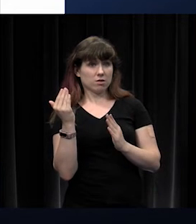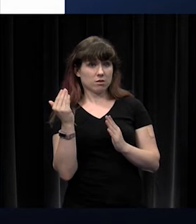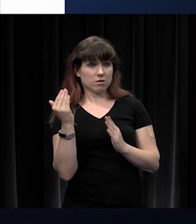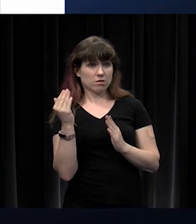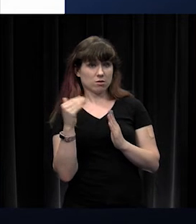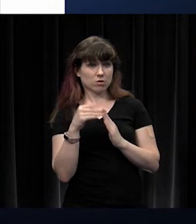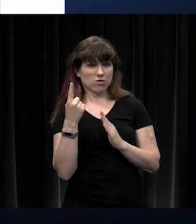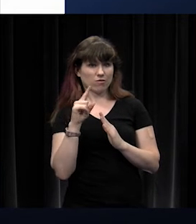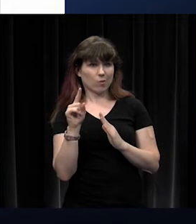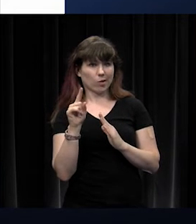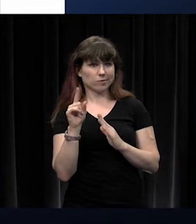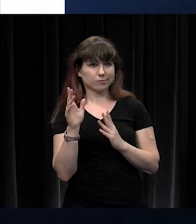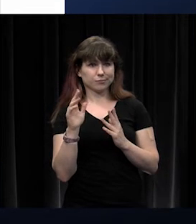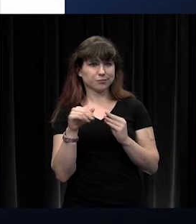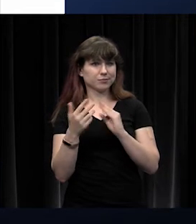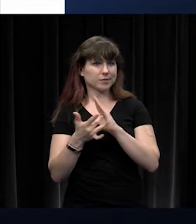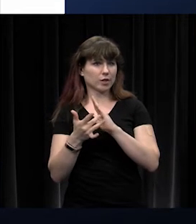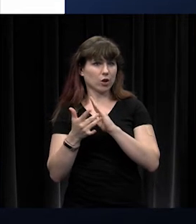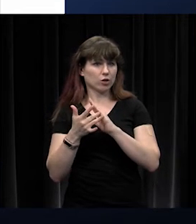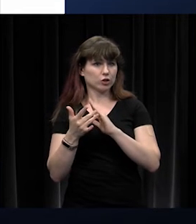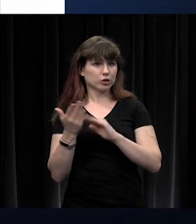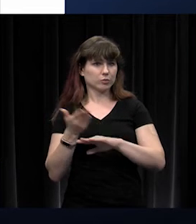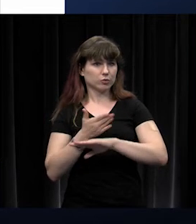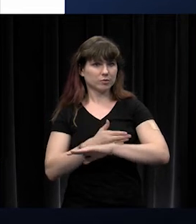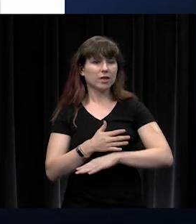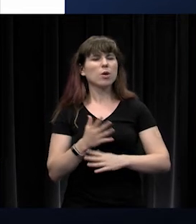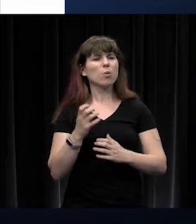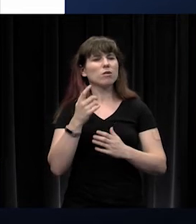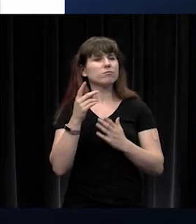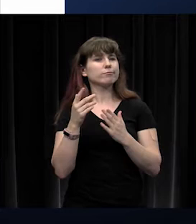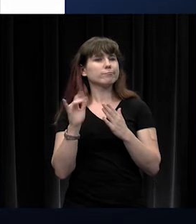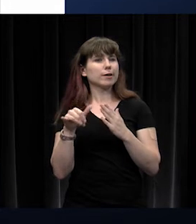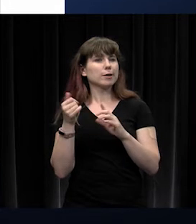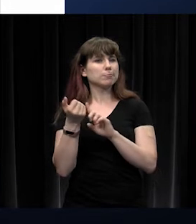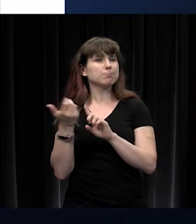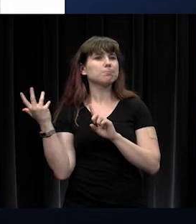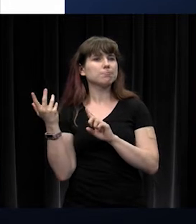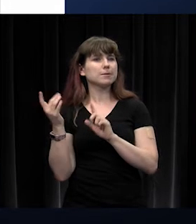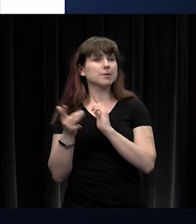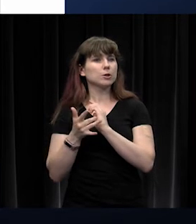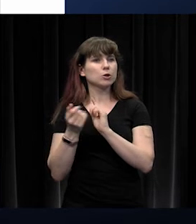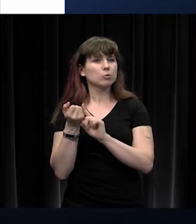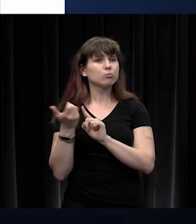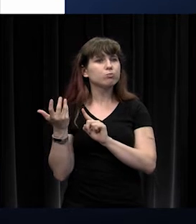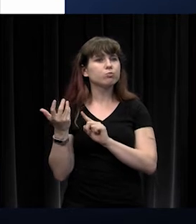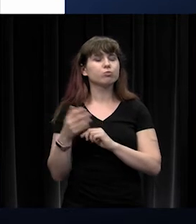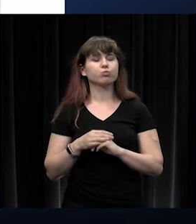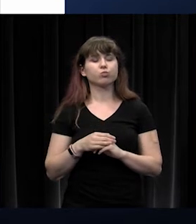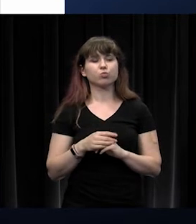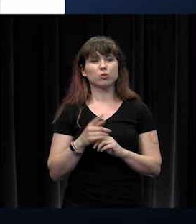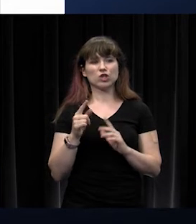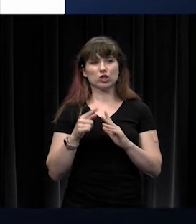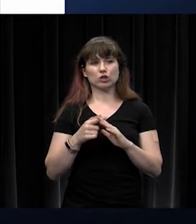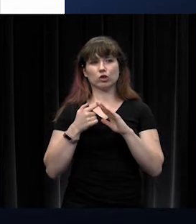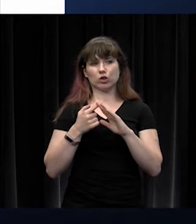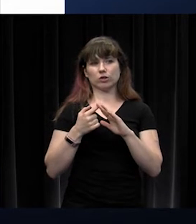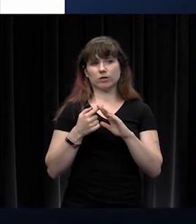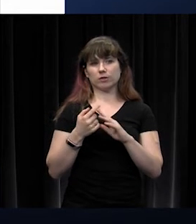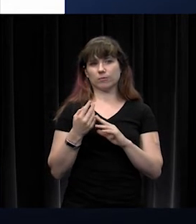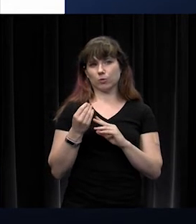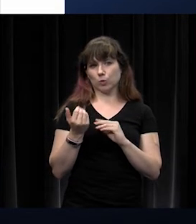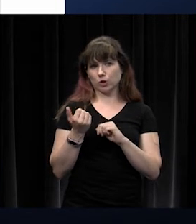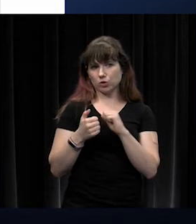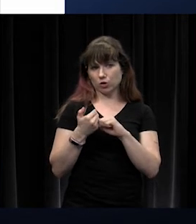want to spend just a few minutes going through the technology component of the financing. Really, in the last 3 years, since the 2013 issue, we've had a number of